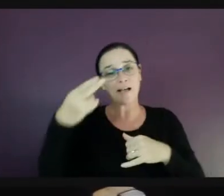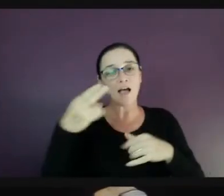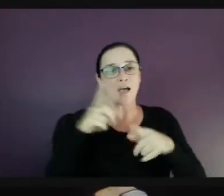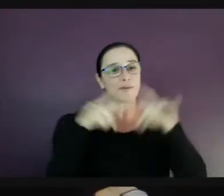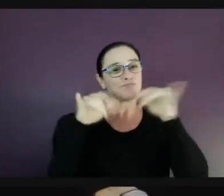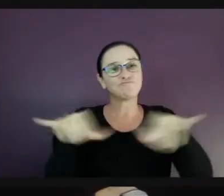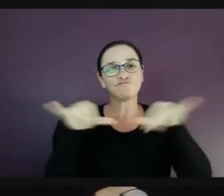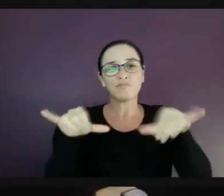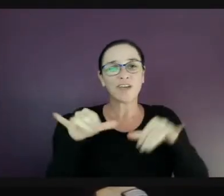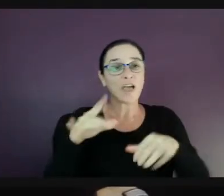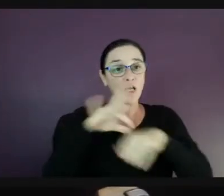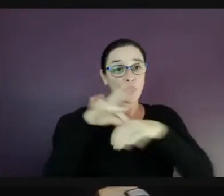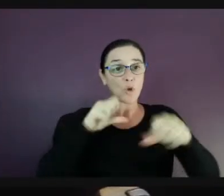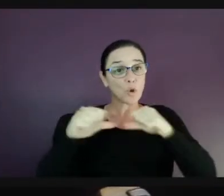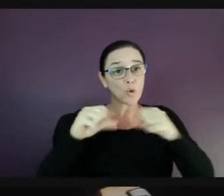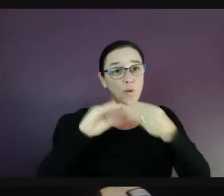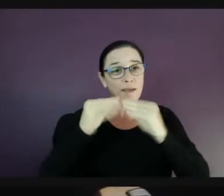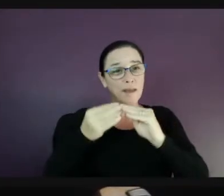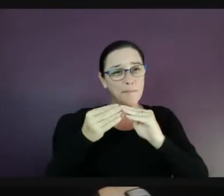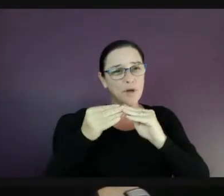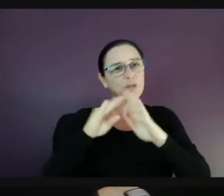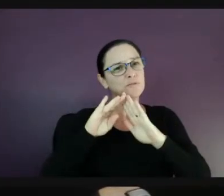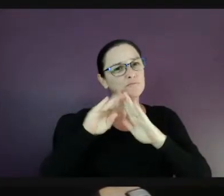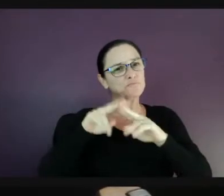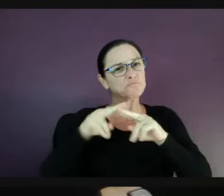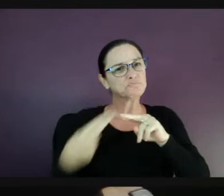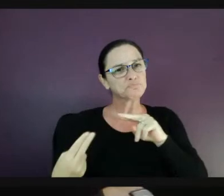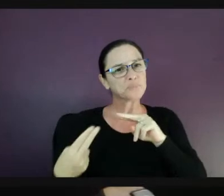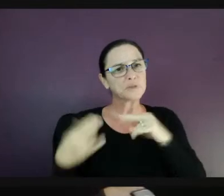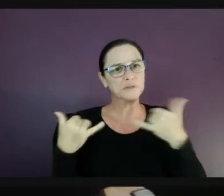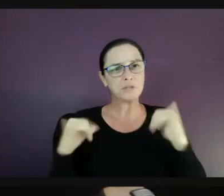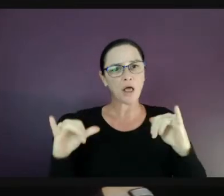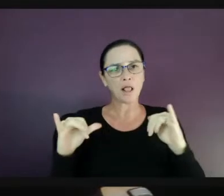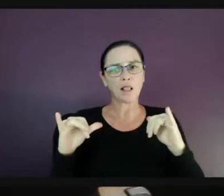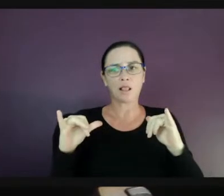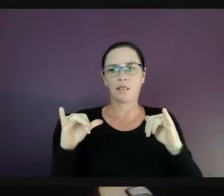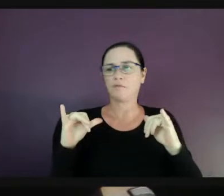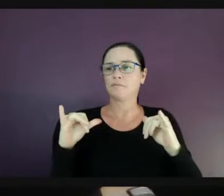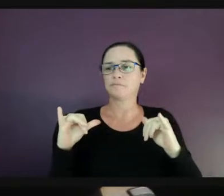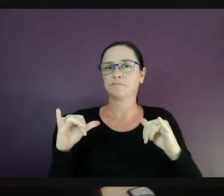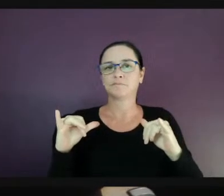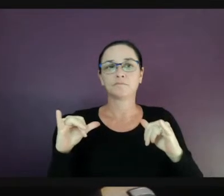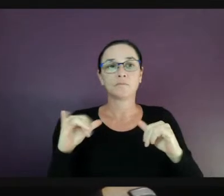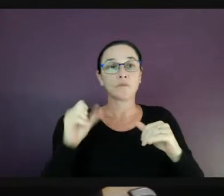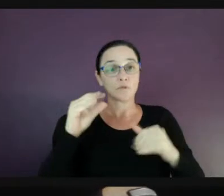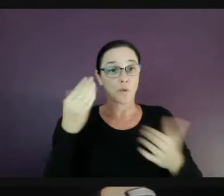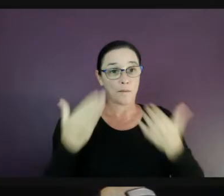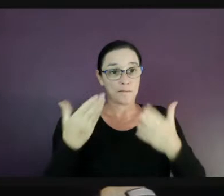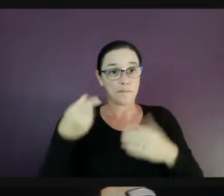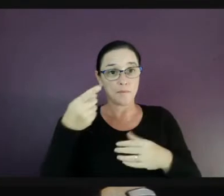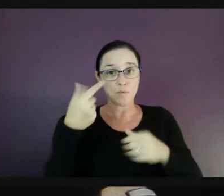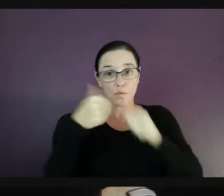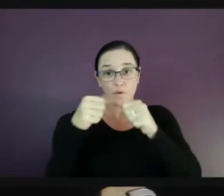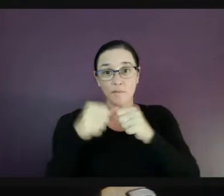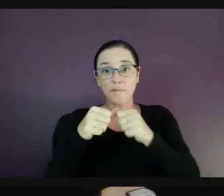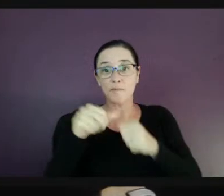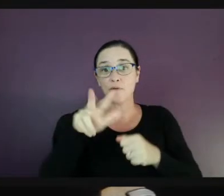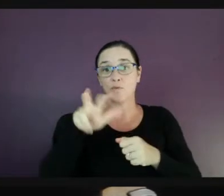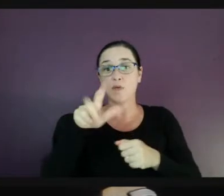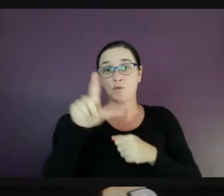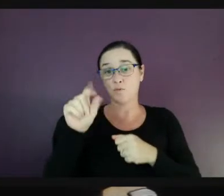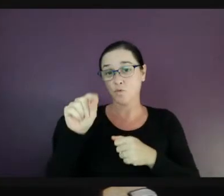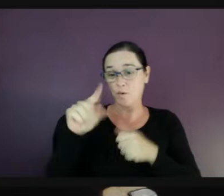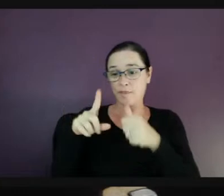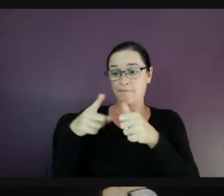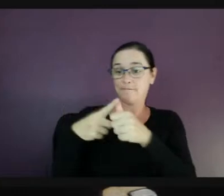earthquake numbers are quite a bit down still, 70 earthquakes in the summit region. So as you might remember, 320 that very first